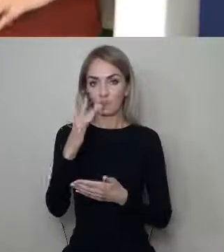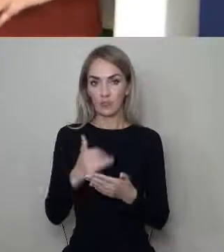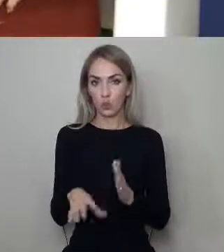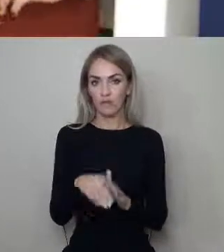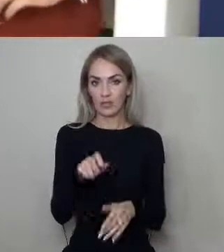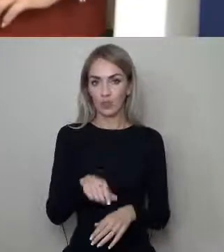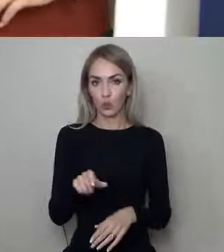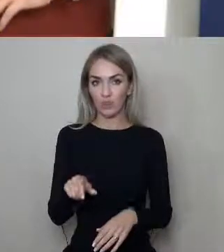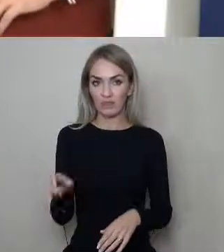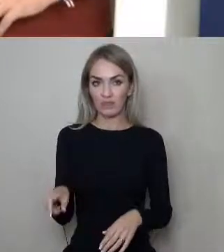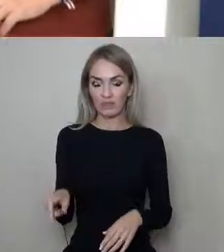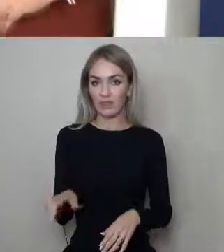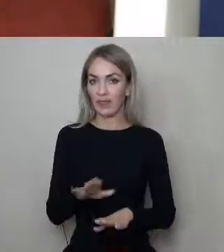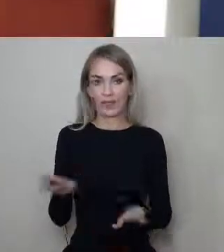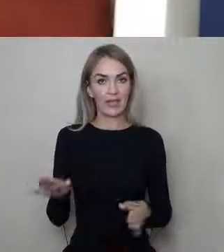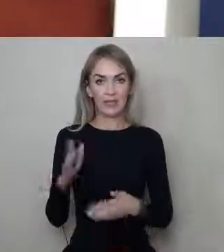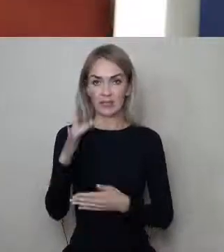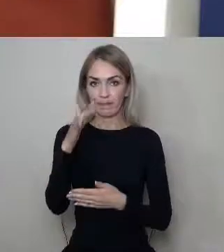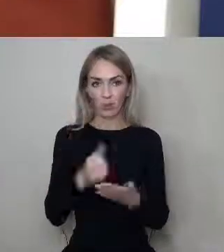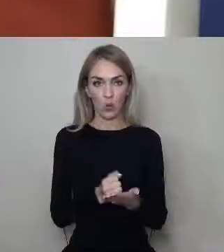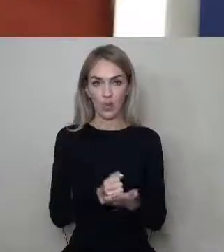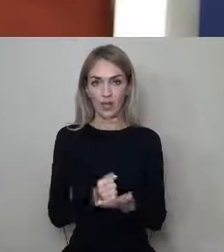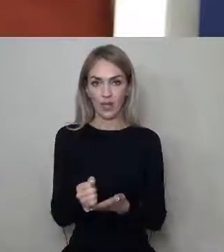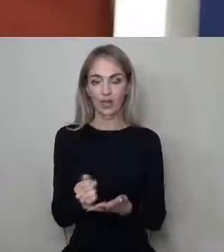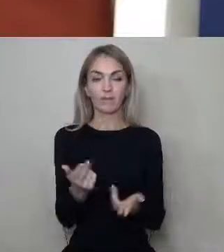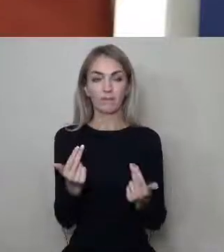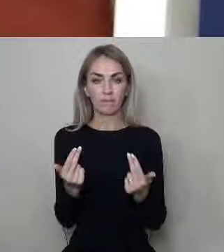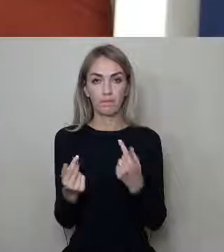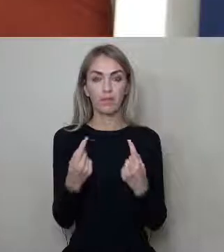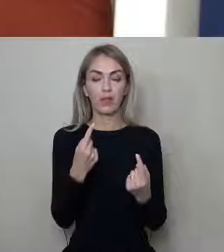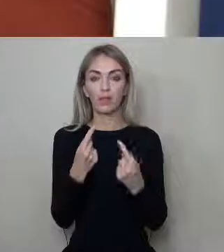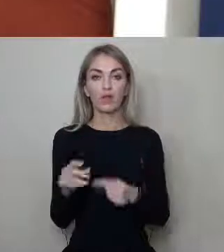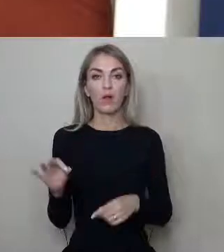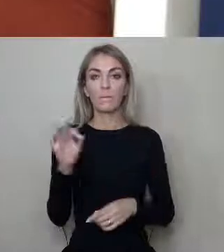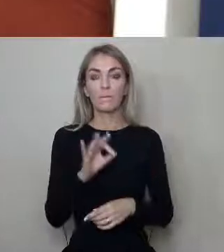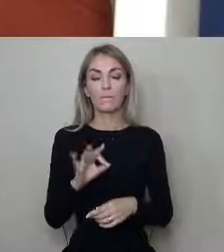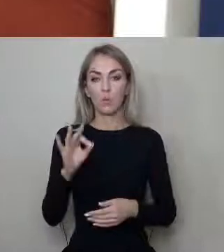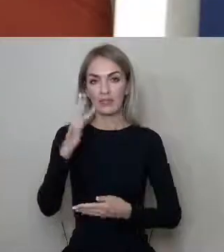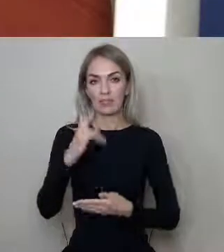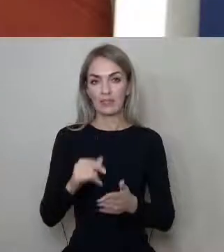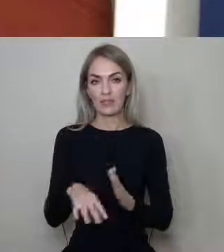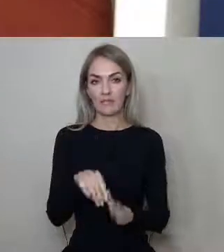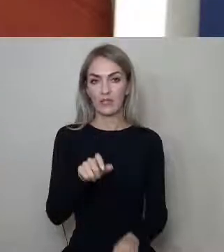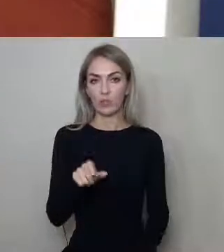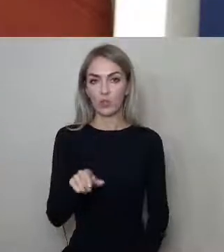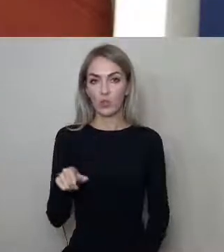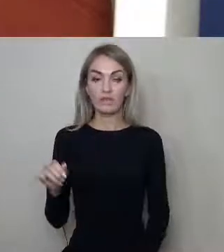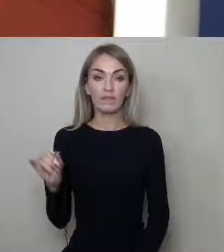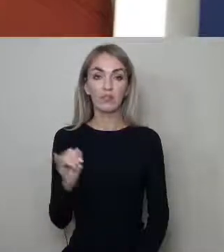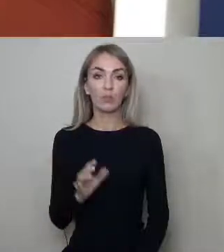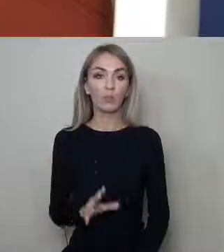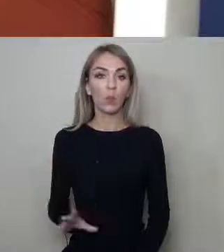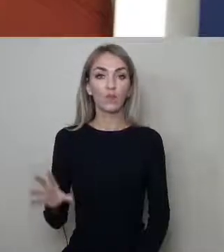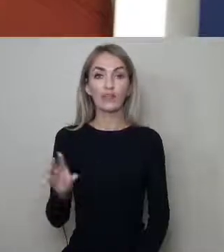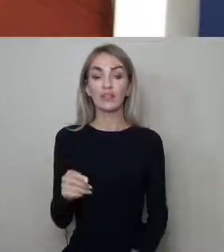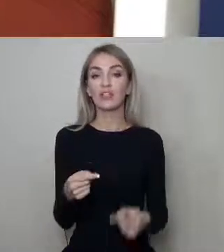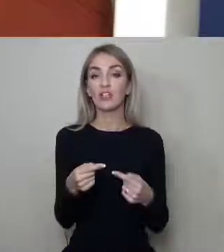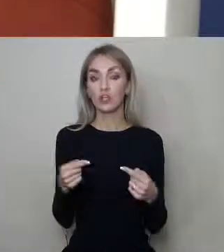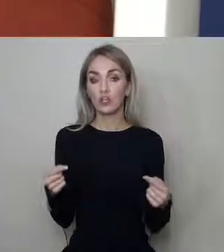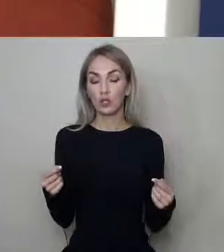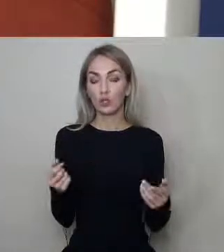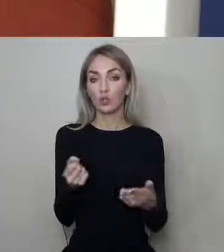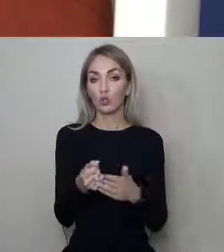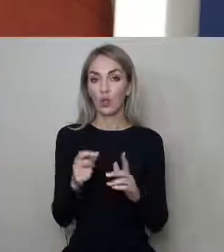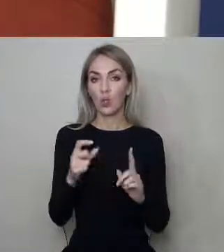administrative code. We are talking about the list of voters, not the list of voters. True. And